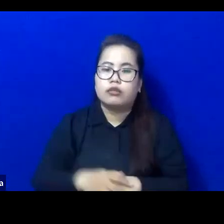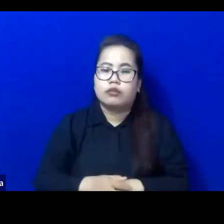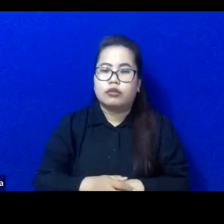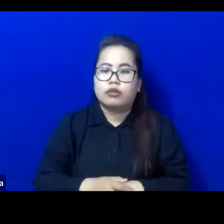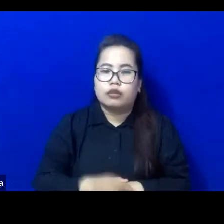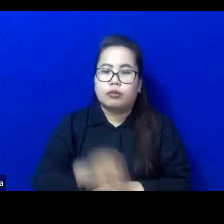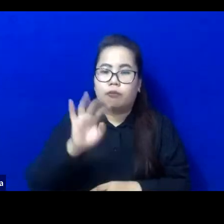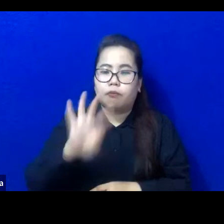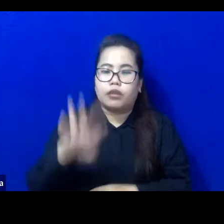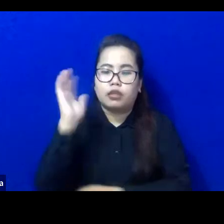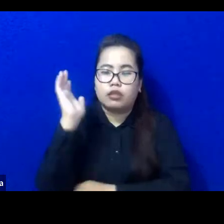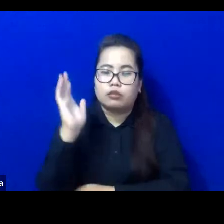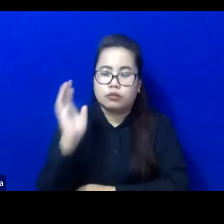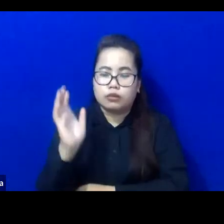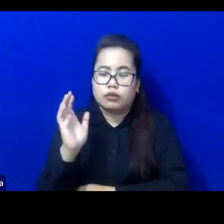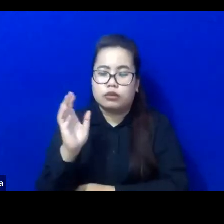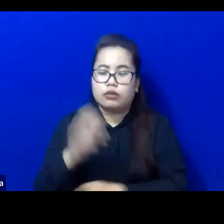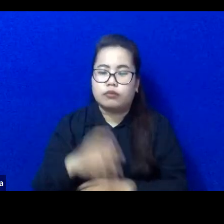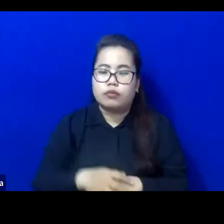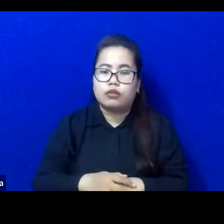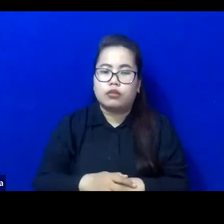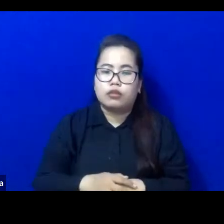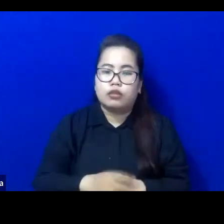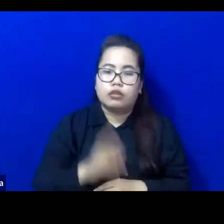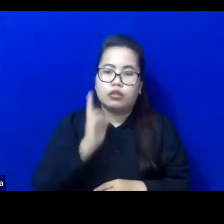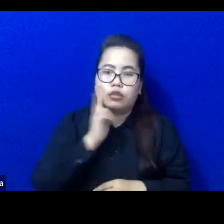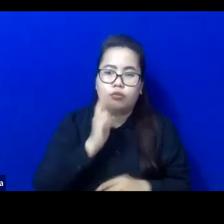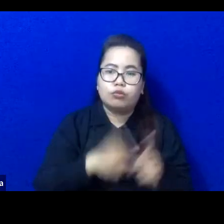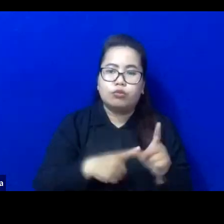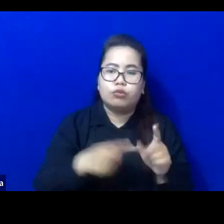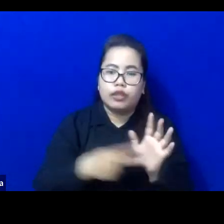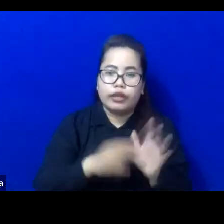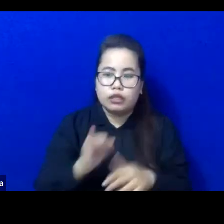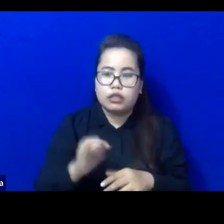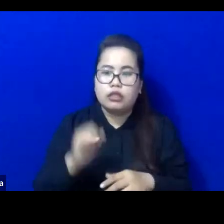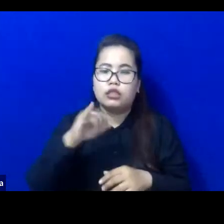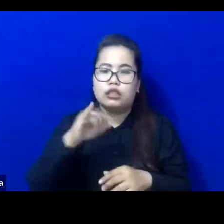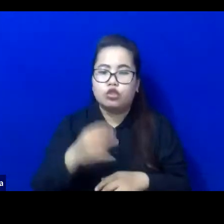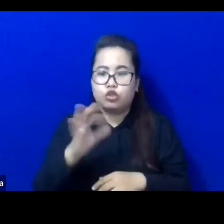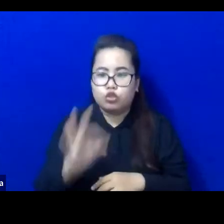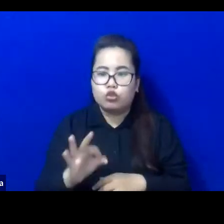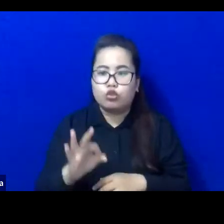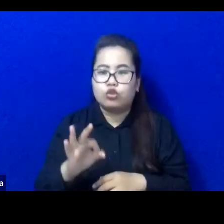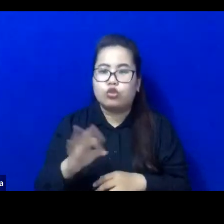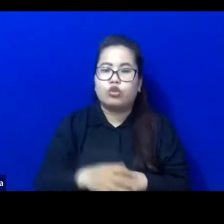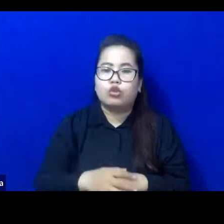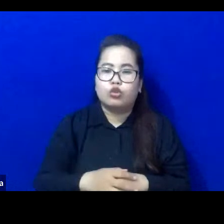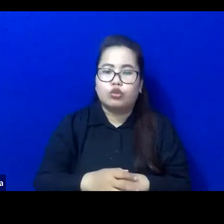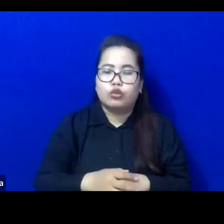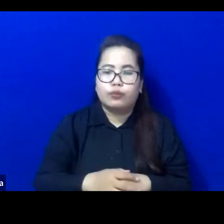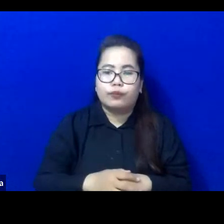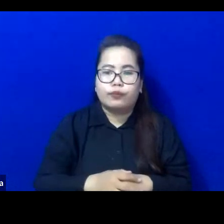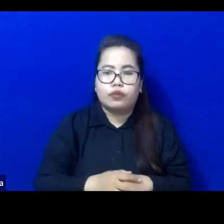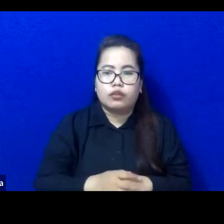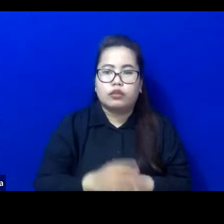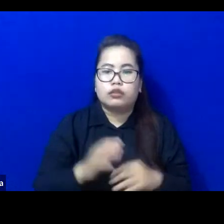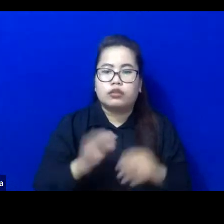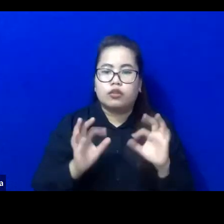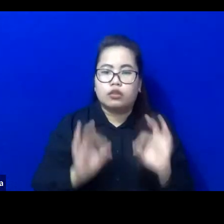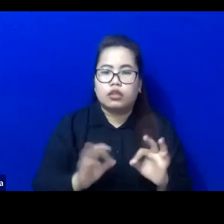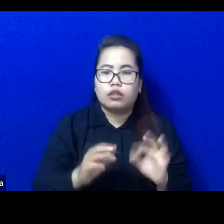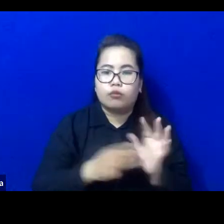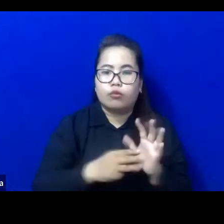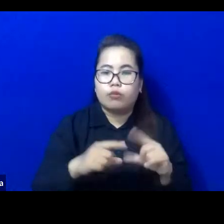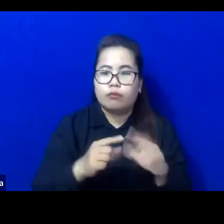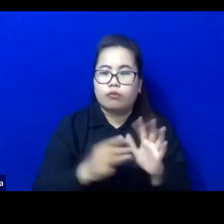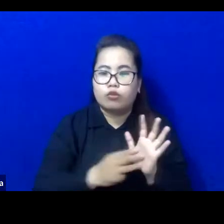Pak Hans, Ibu Yeni, and also Ibu Mamnuah. I have, as you can, some of you also